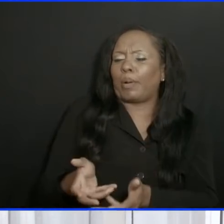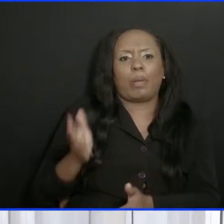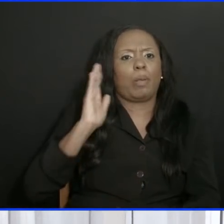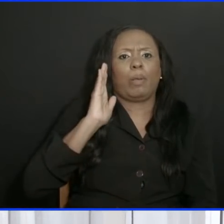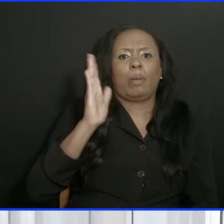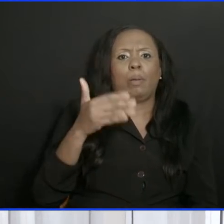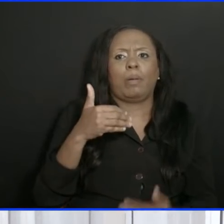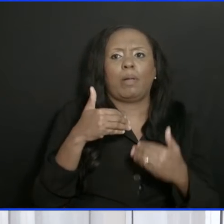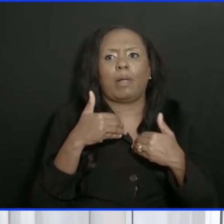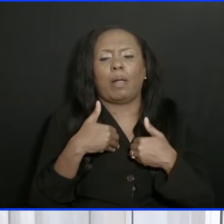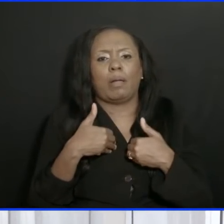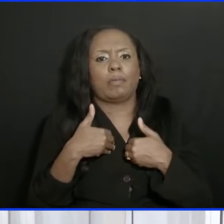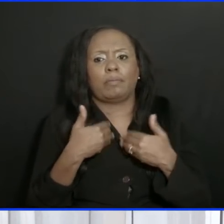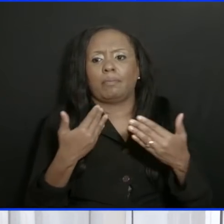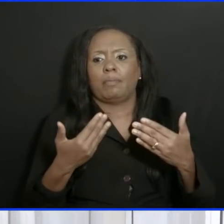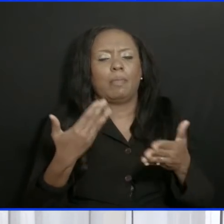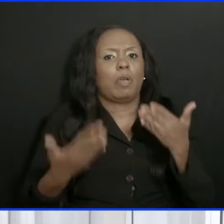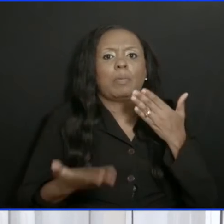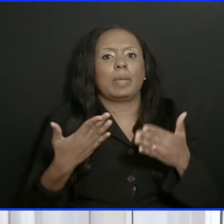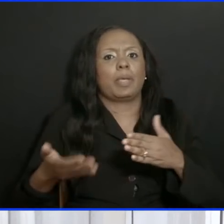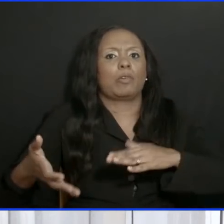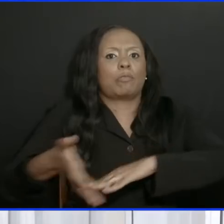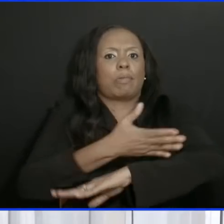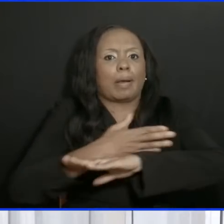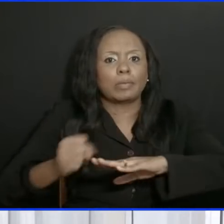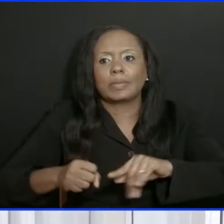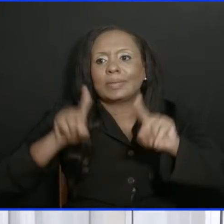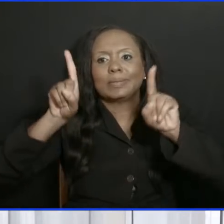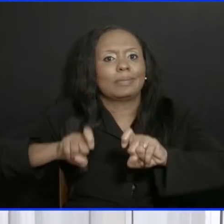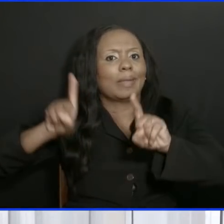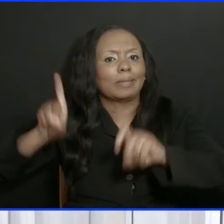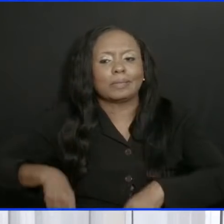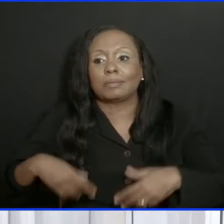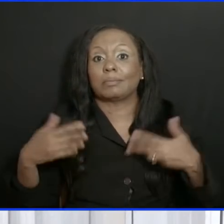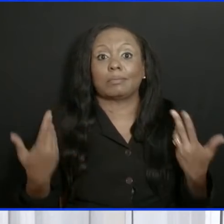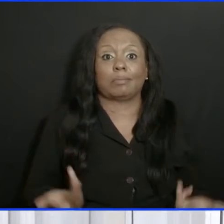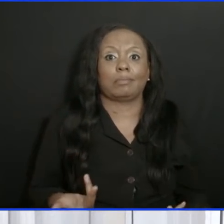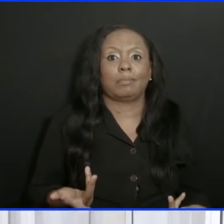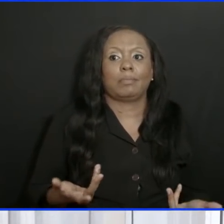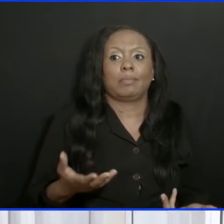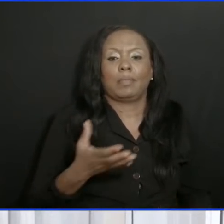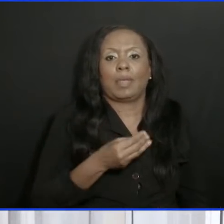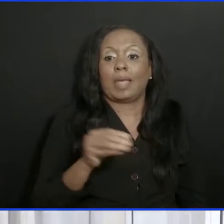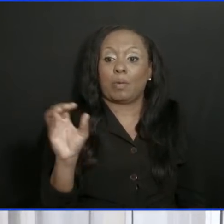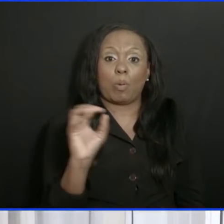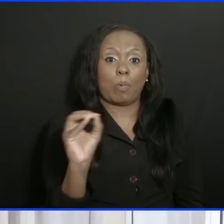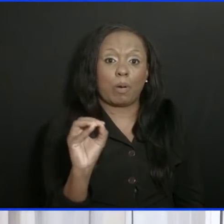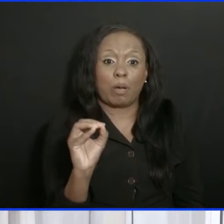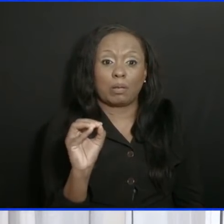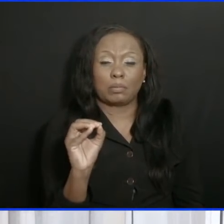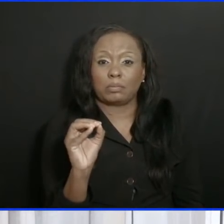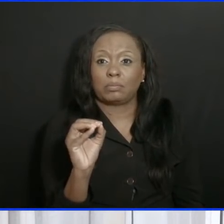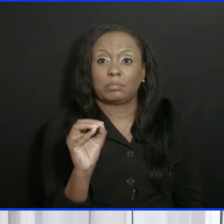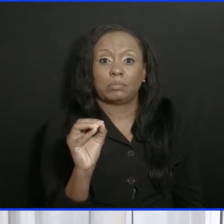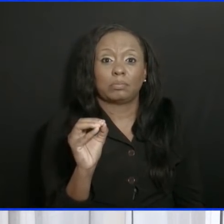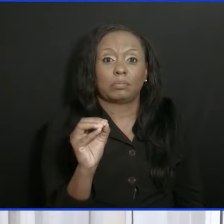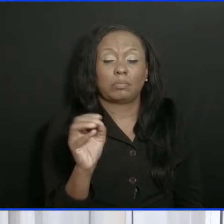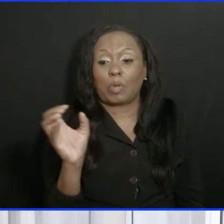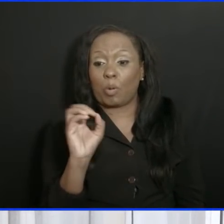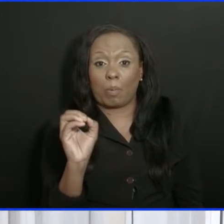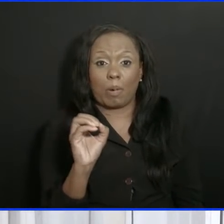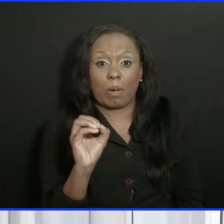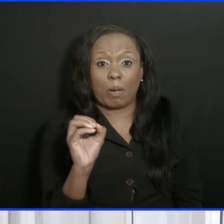respect to testing. And the Omicron literally outpaces contact tracing in a way that the health officials readily